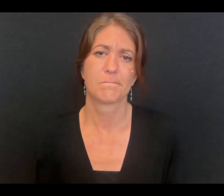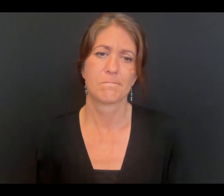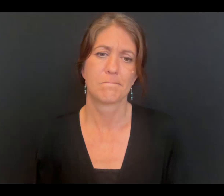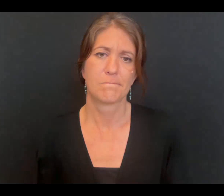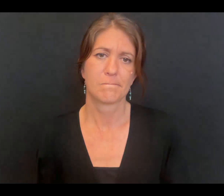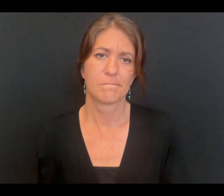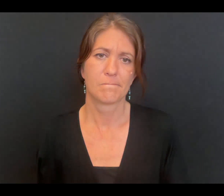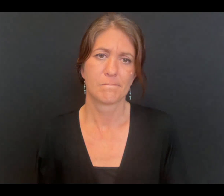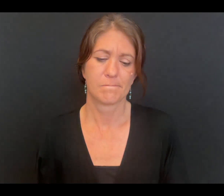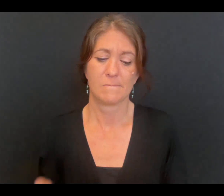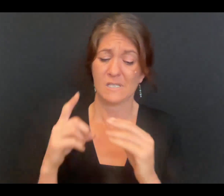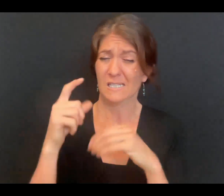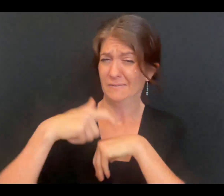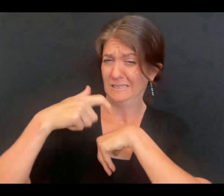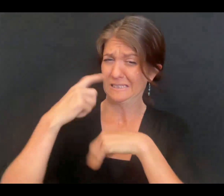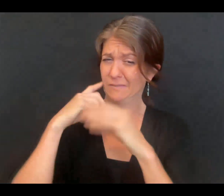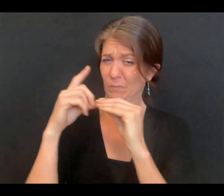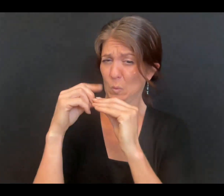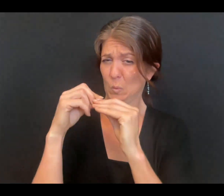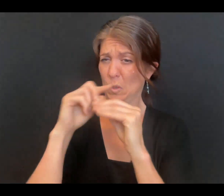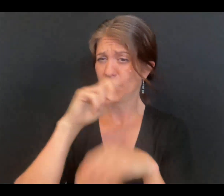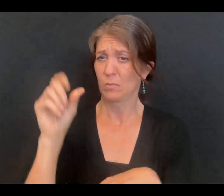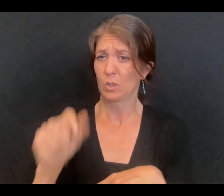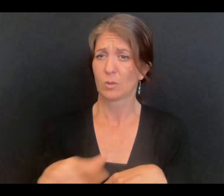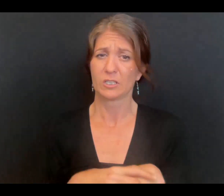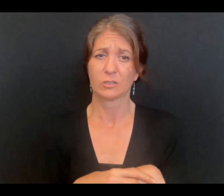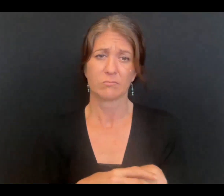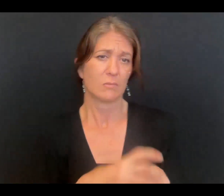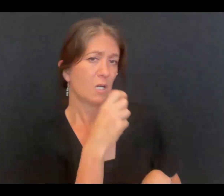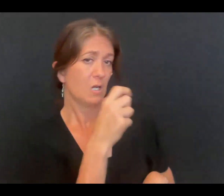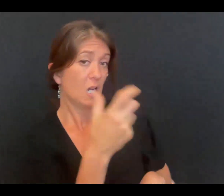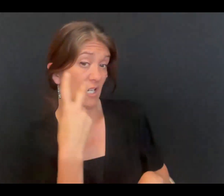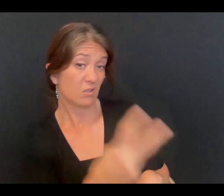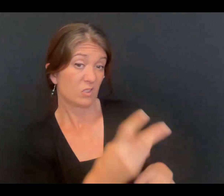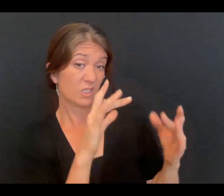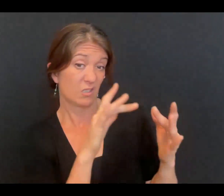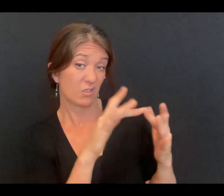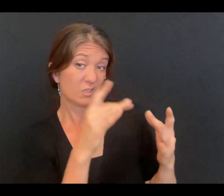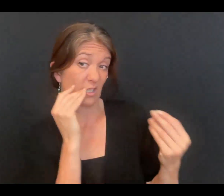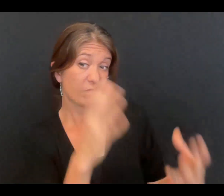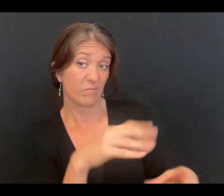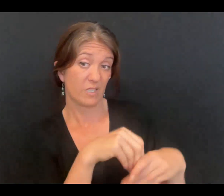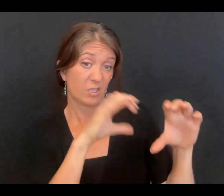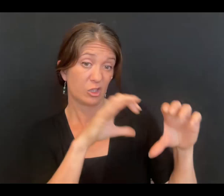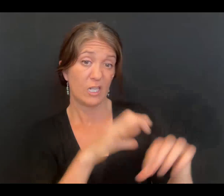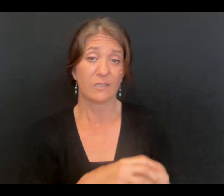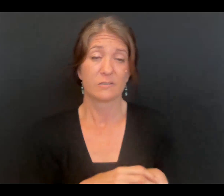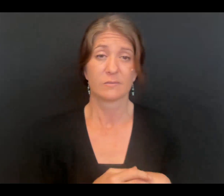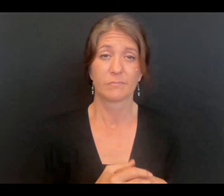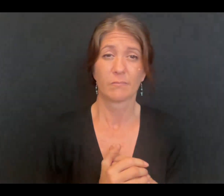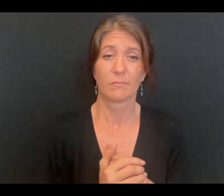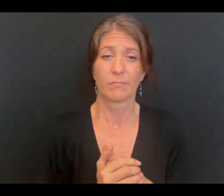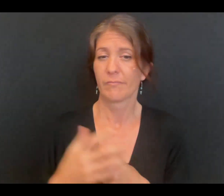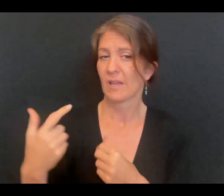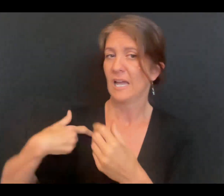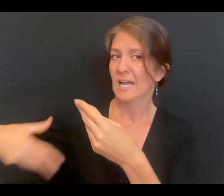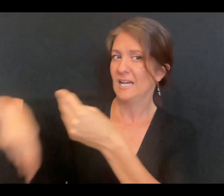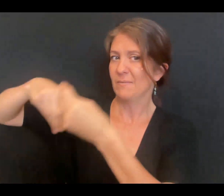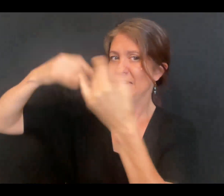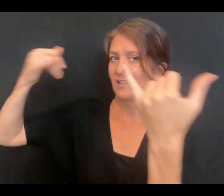Okay, we have time for one more question. I don't see the contact information in the chat. I am adding it right